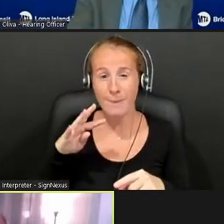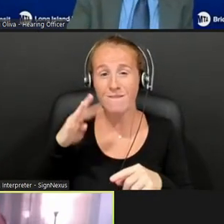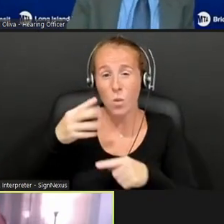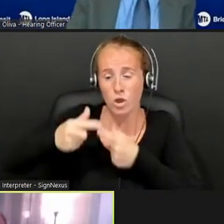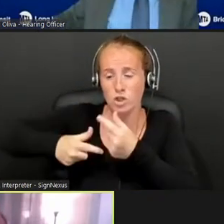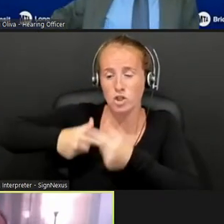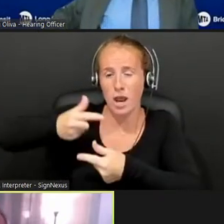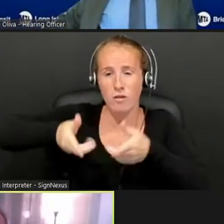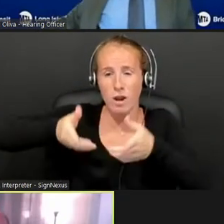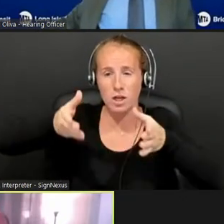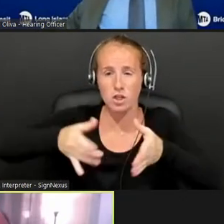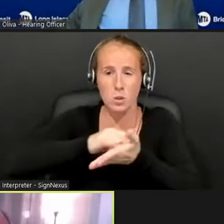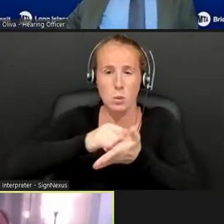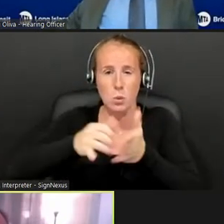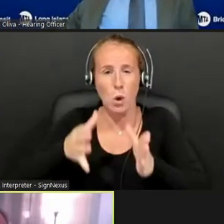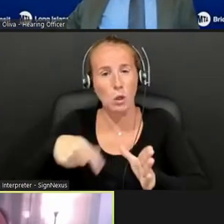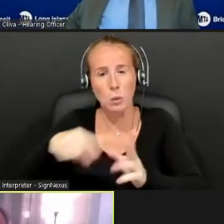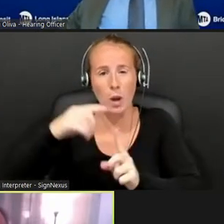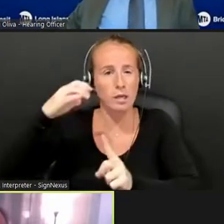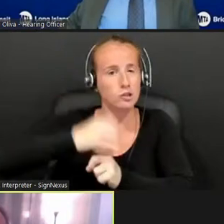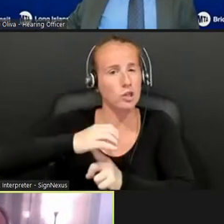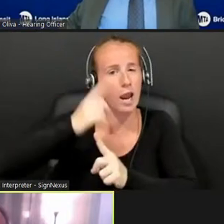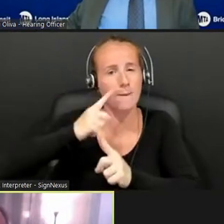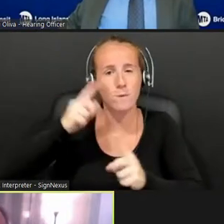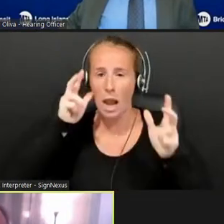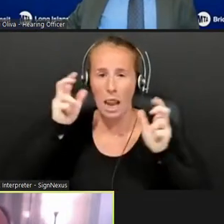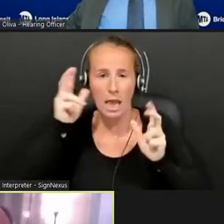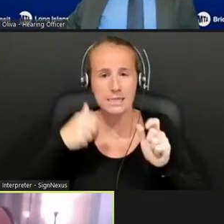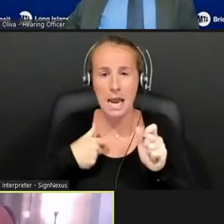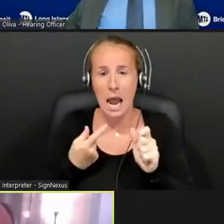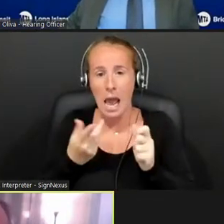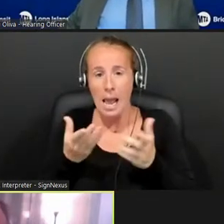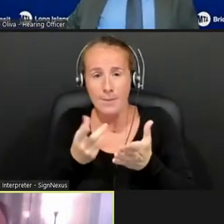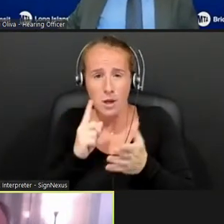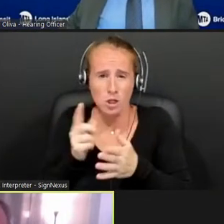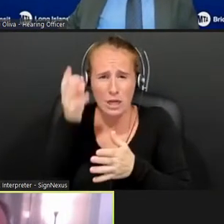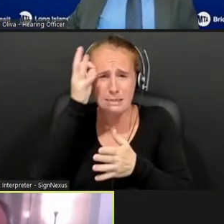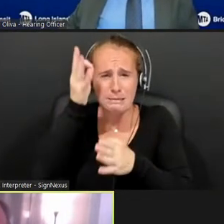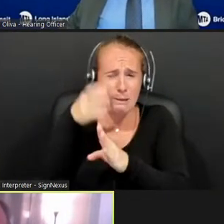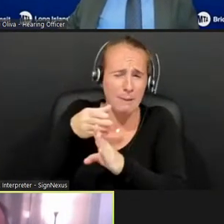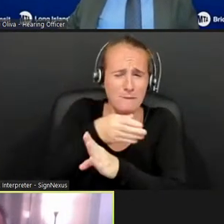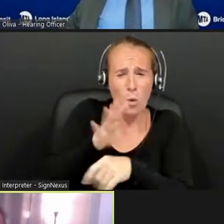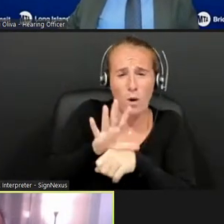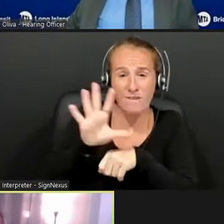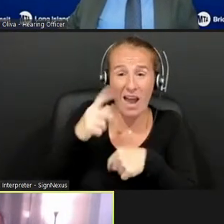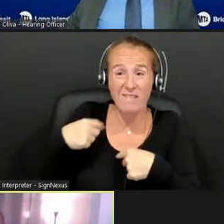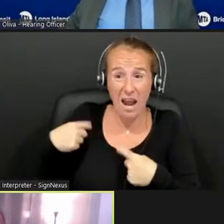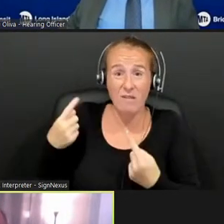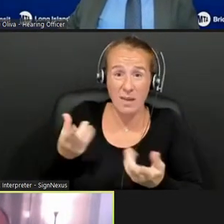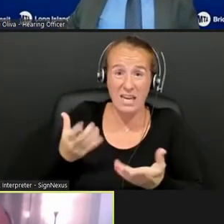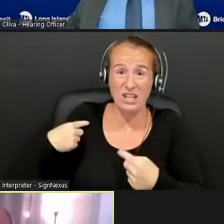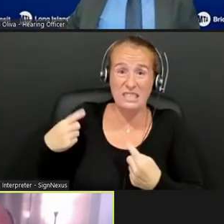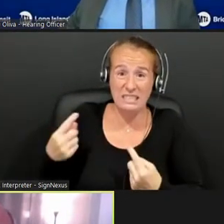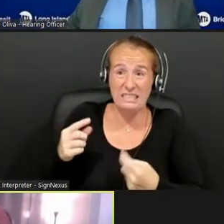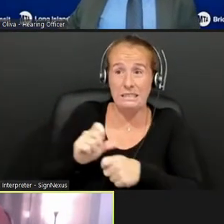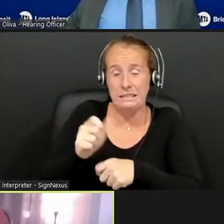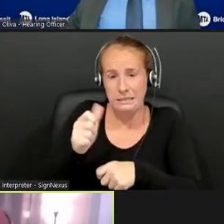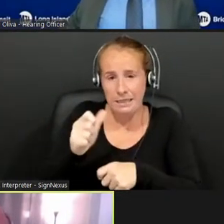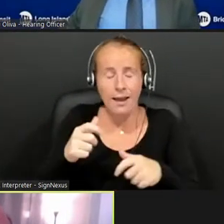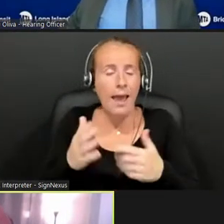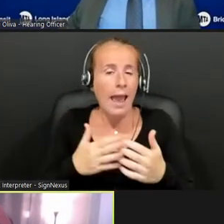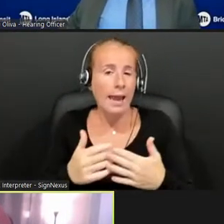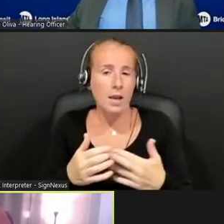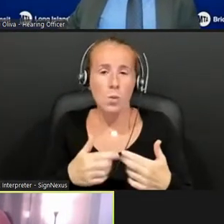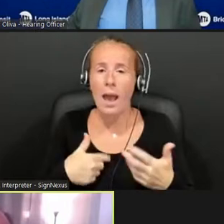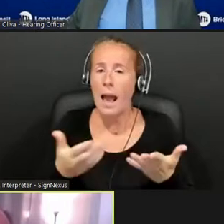you guys are champs for listening to all of us I'm squeaking in just before five o'clock after being here since 10. I'm here to speak